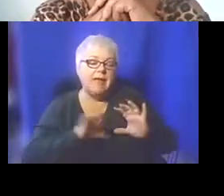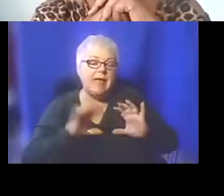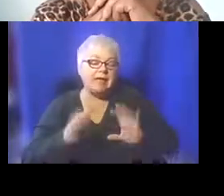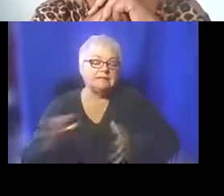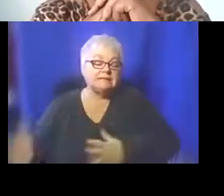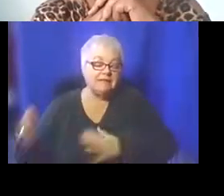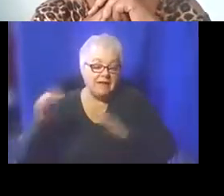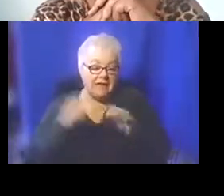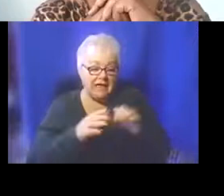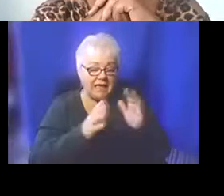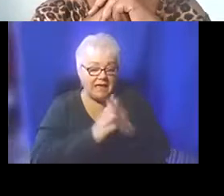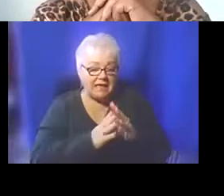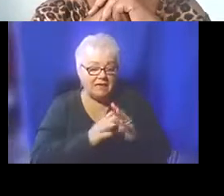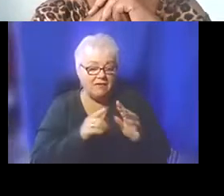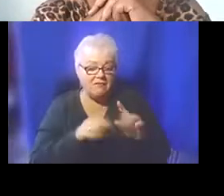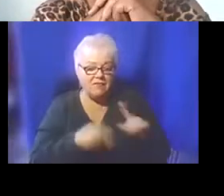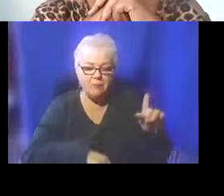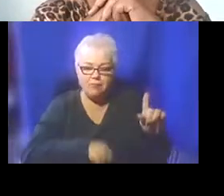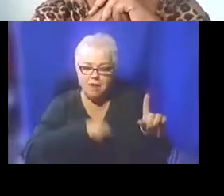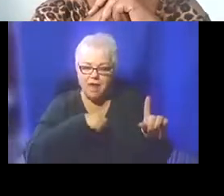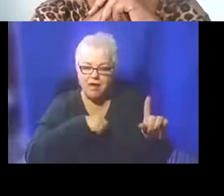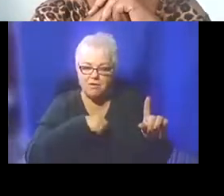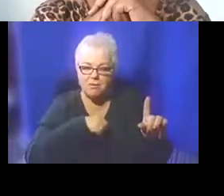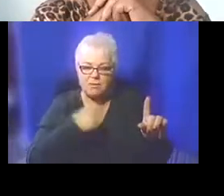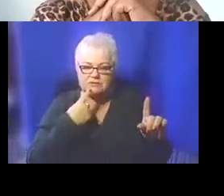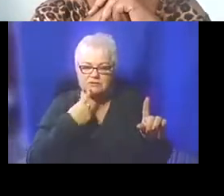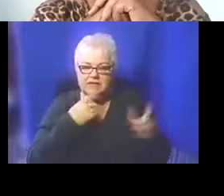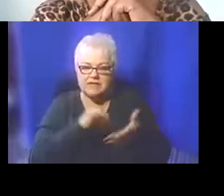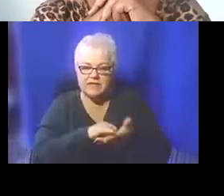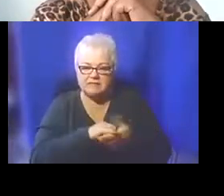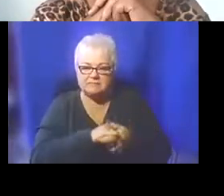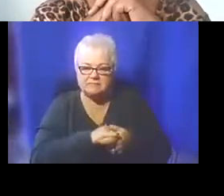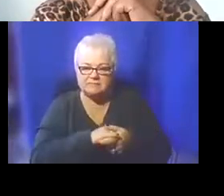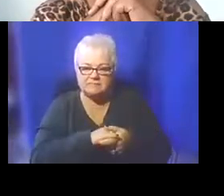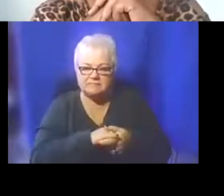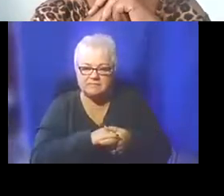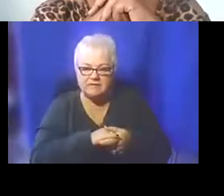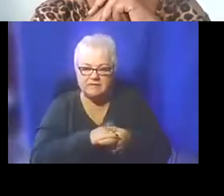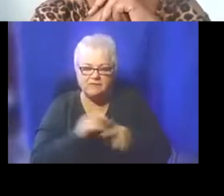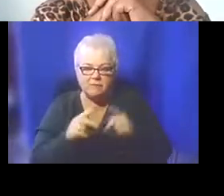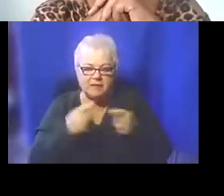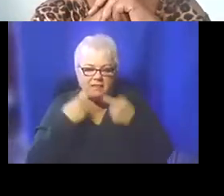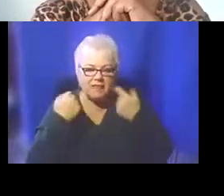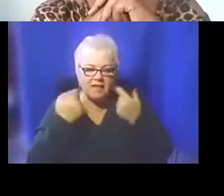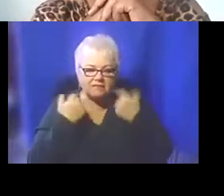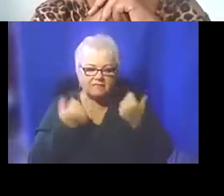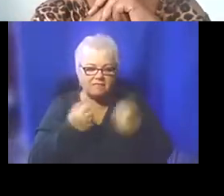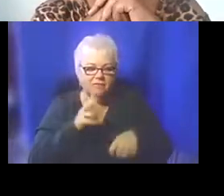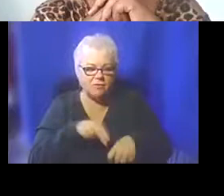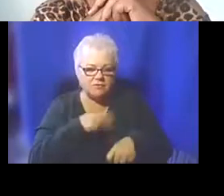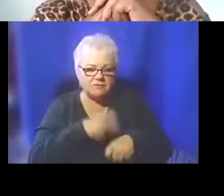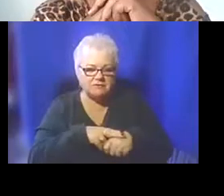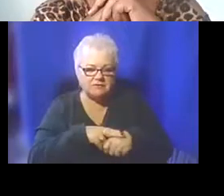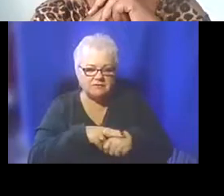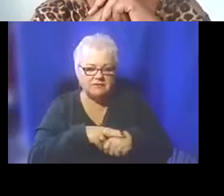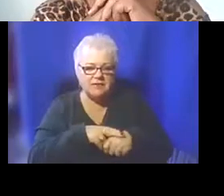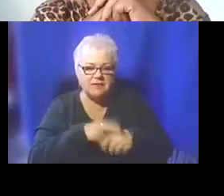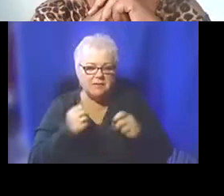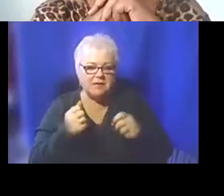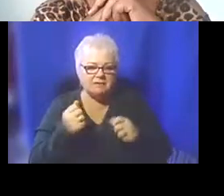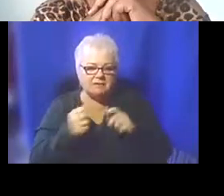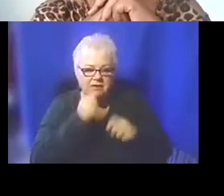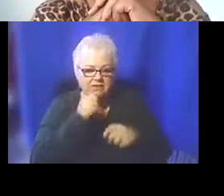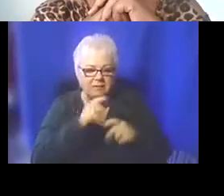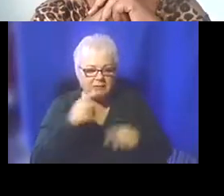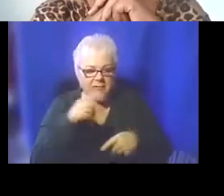is she very proud while she's saying those denigrating things? And everybody laughs and goes, of course, there's a secret. Because everybody black